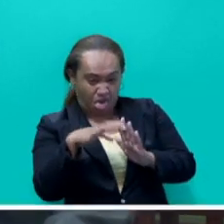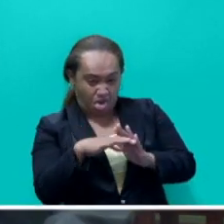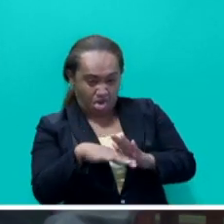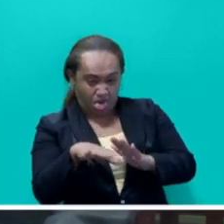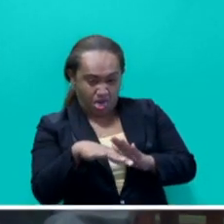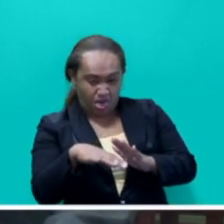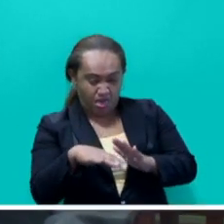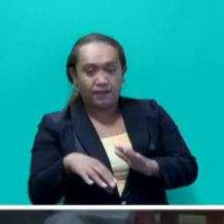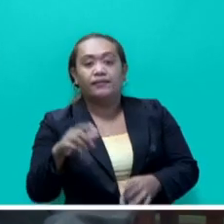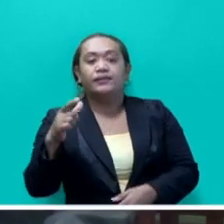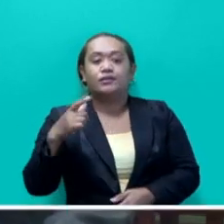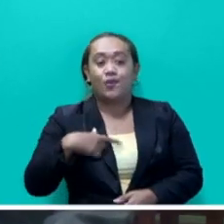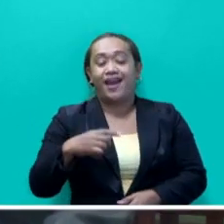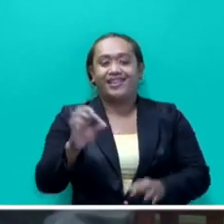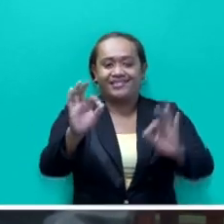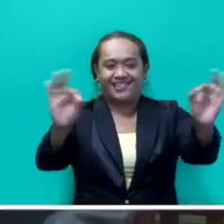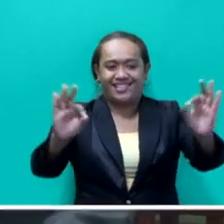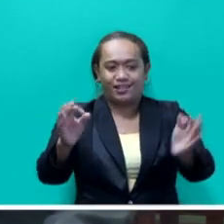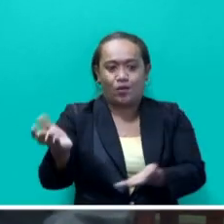when there is no consultation.